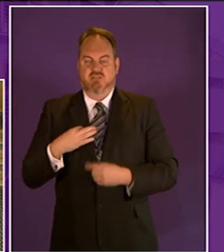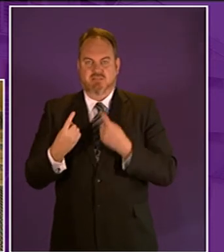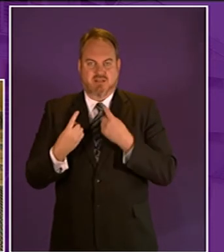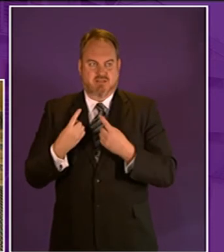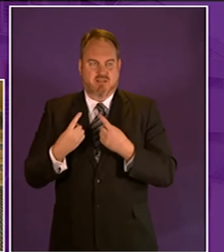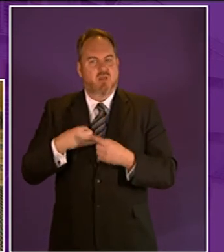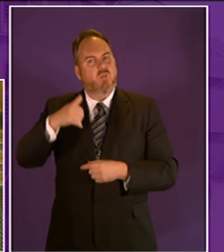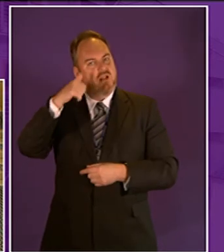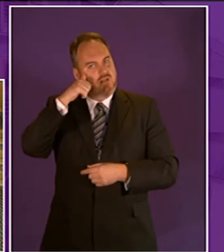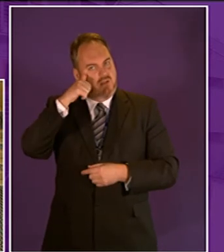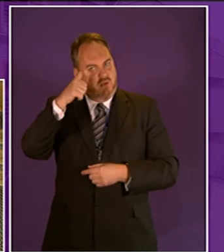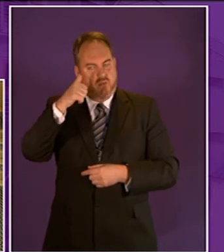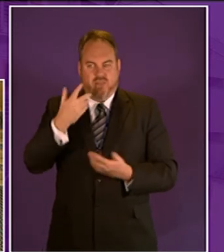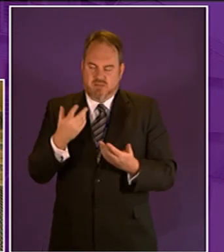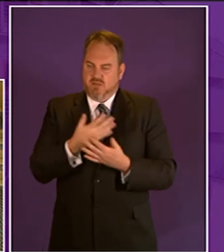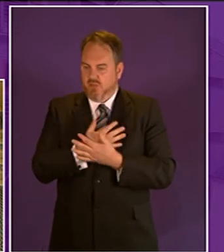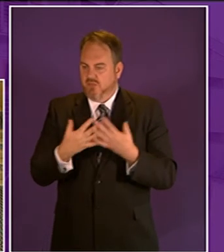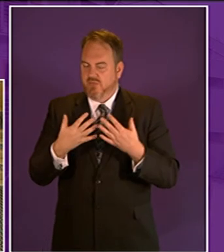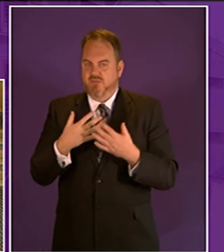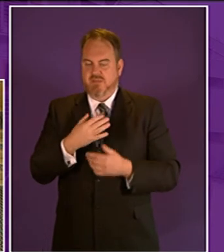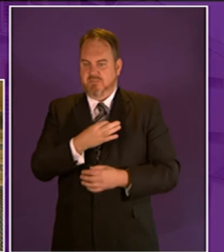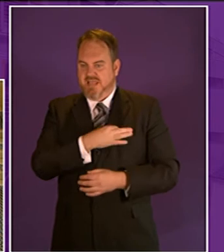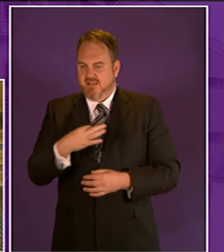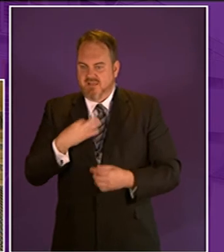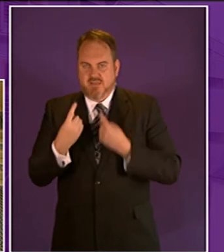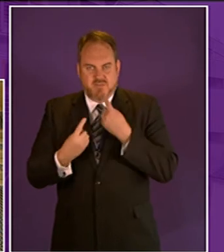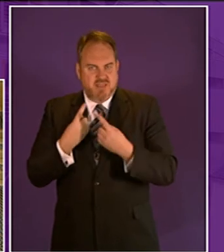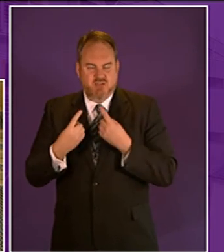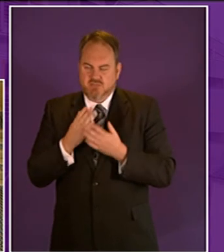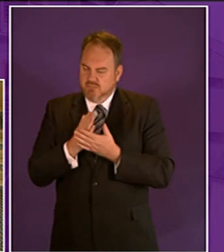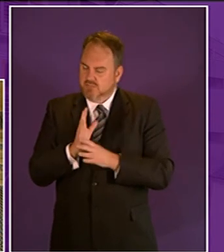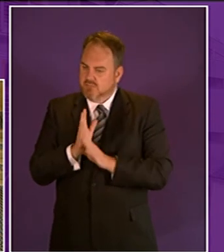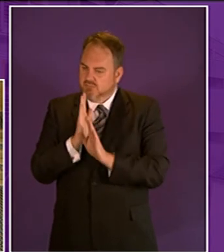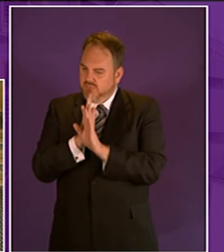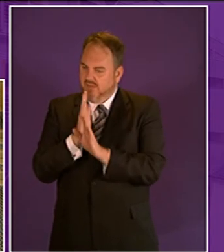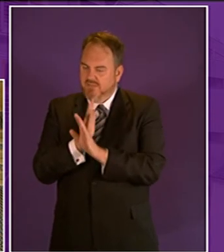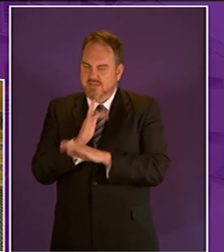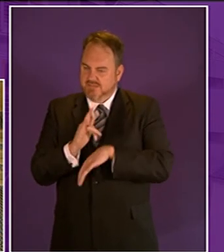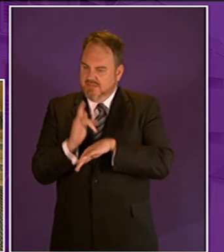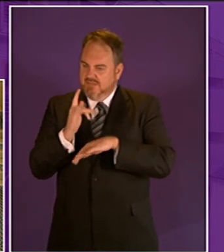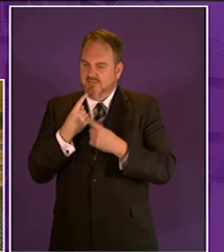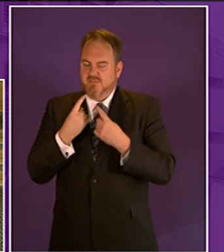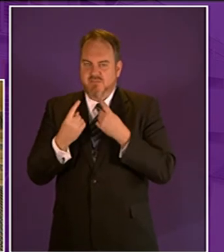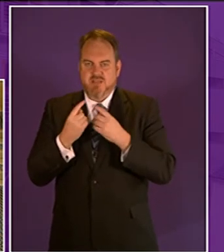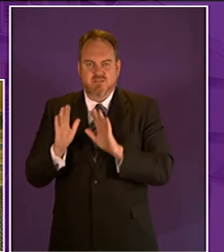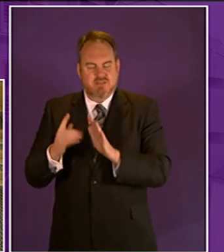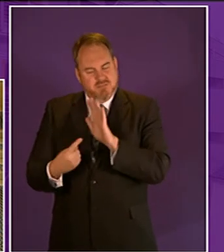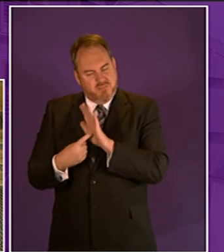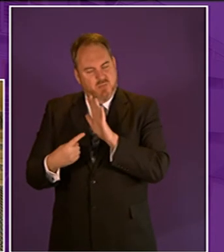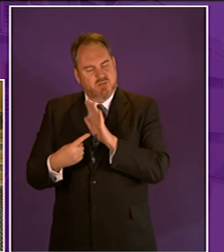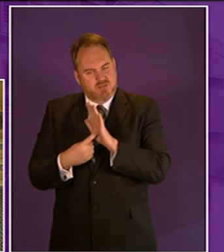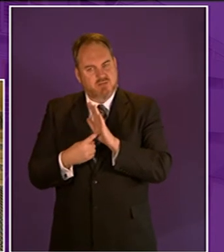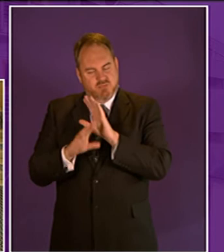the sensitivity and the personal nature of patient data that is held within NHS systems. So it's very, very important that we can give